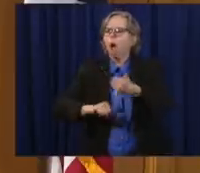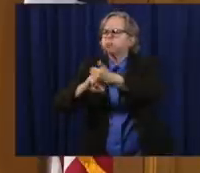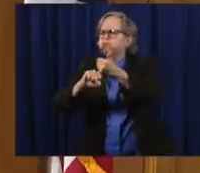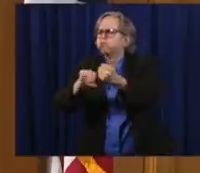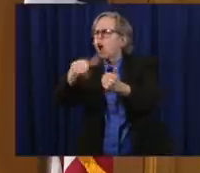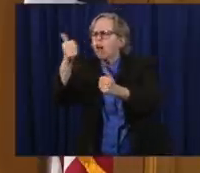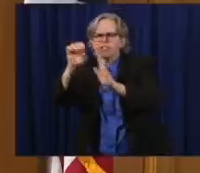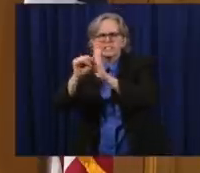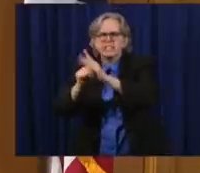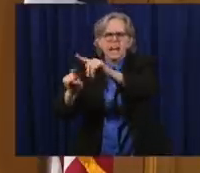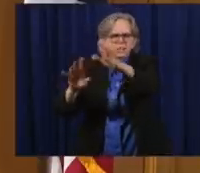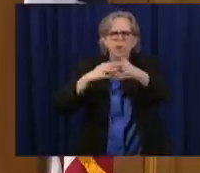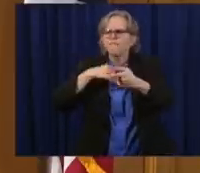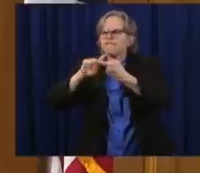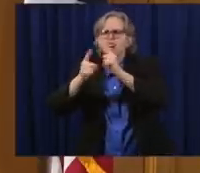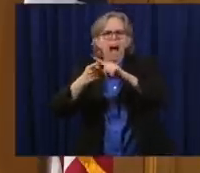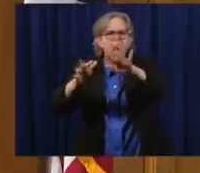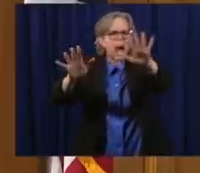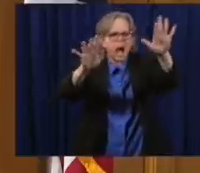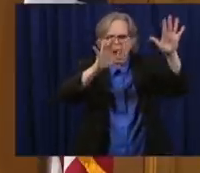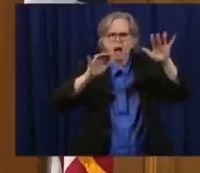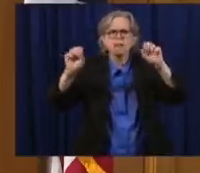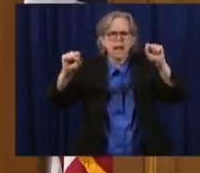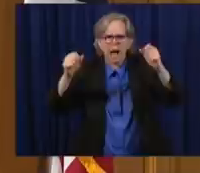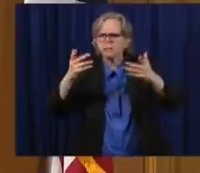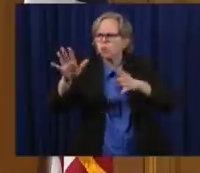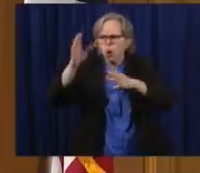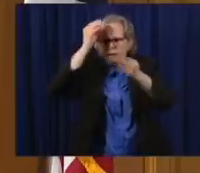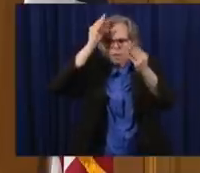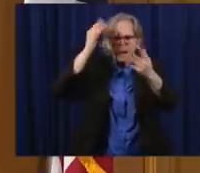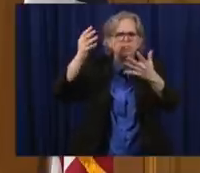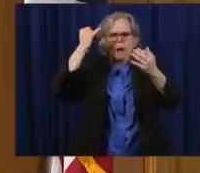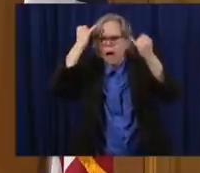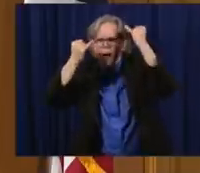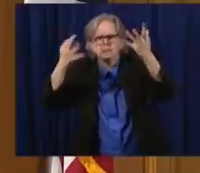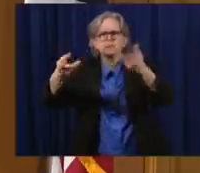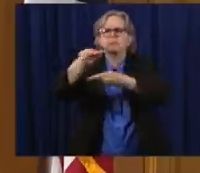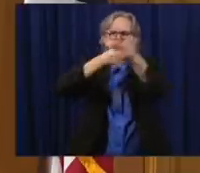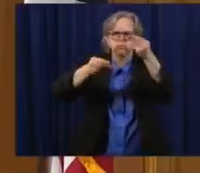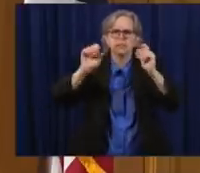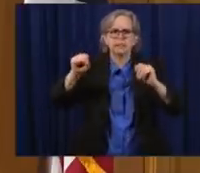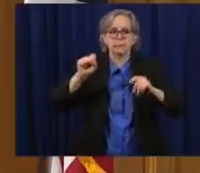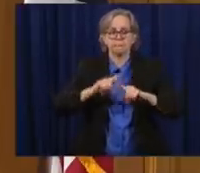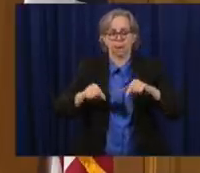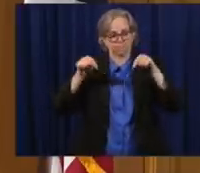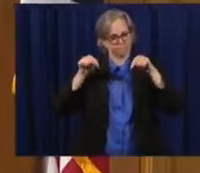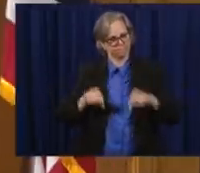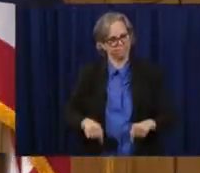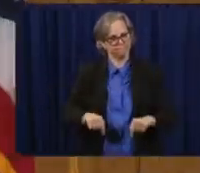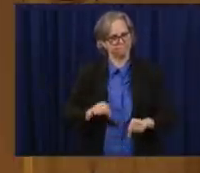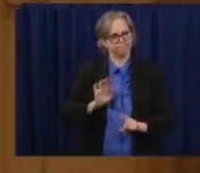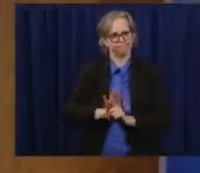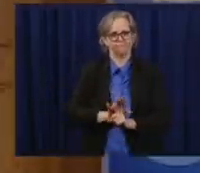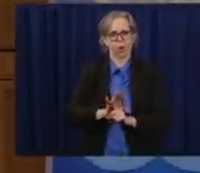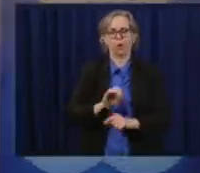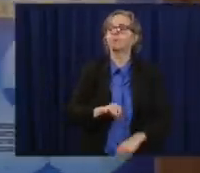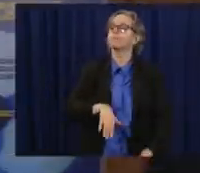much good information as we can and share what we hope are good ideas. So, Lieutenant Governor.